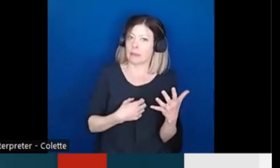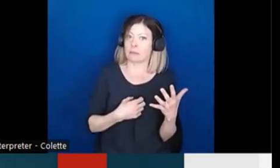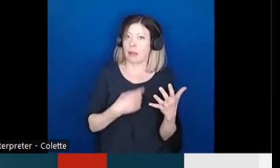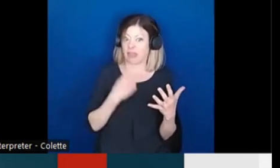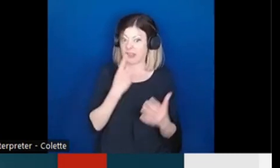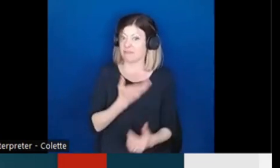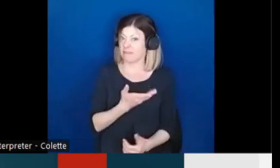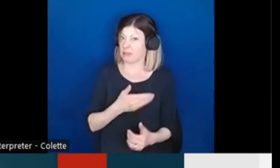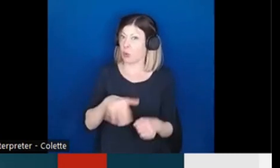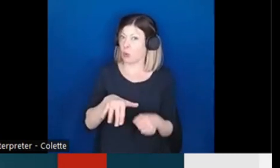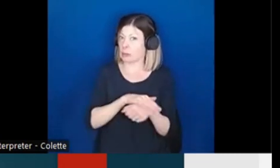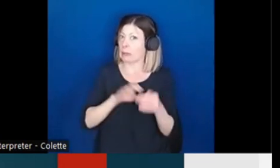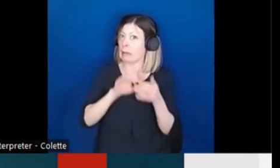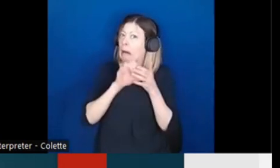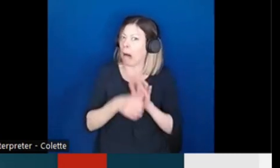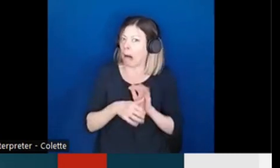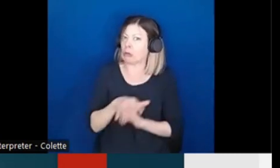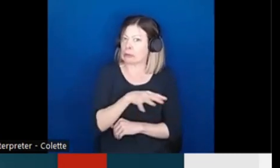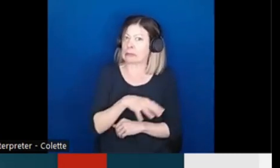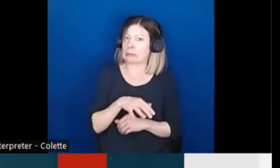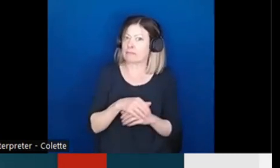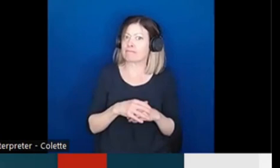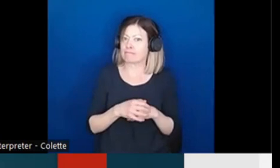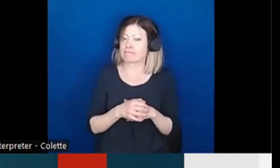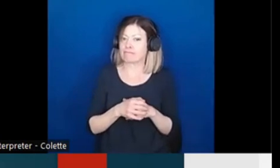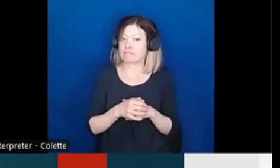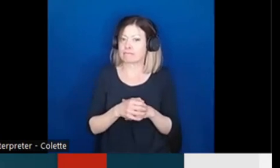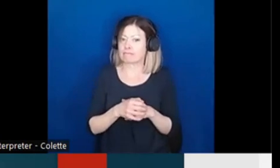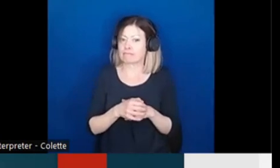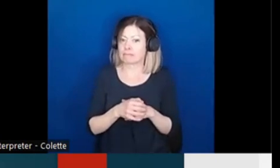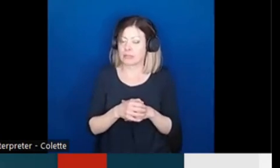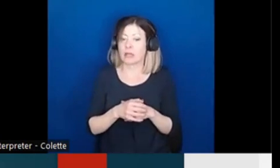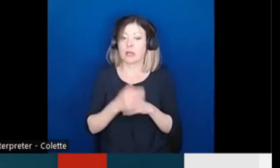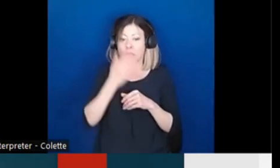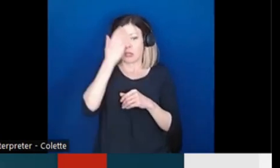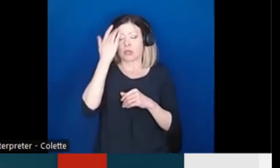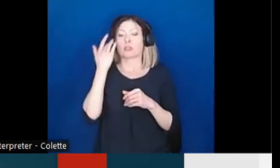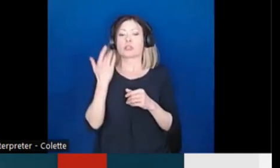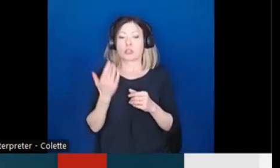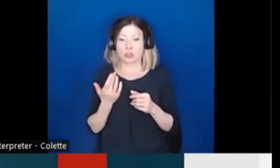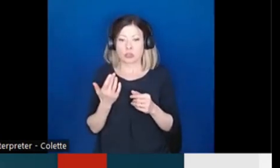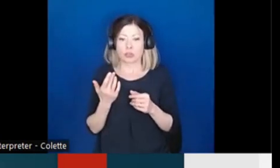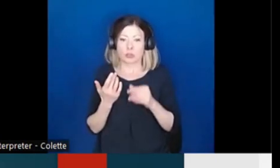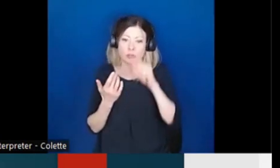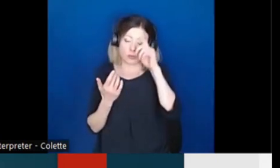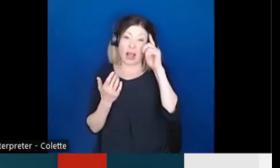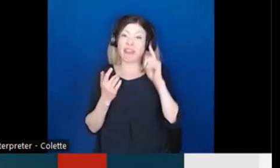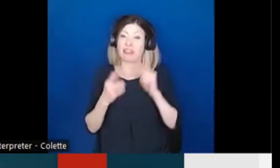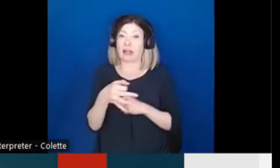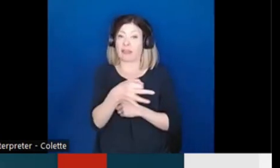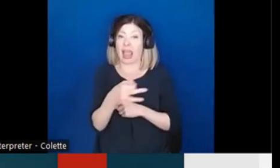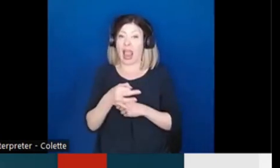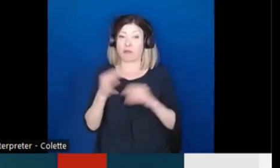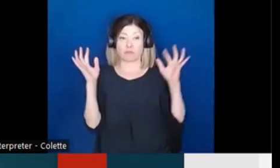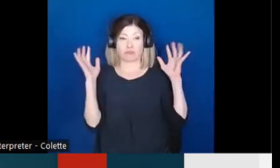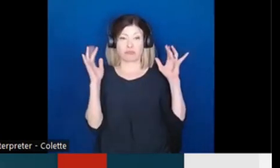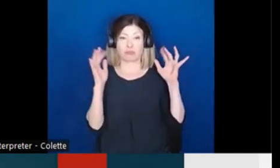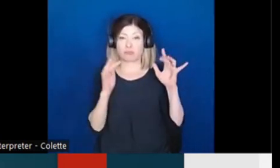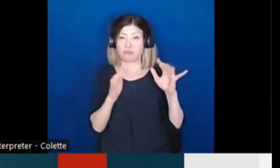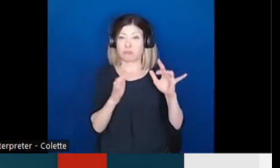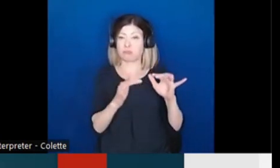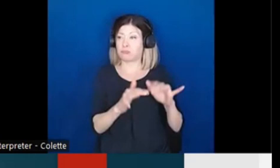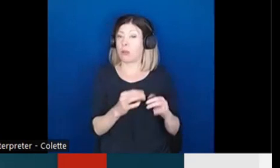nice place. But though basically you had more and more people coming to live in house, and there was no sewage system to cope with